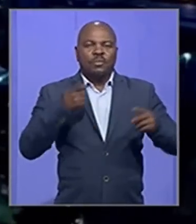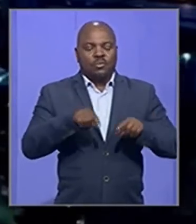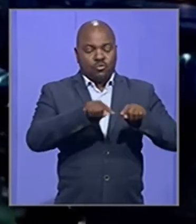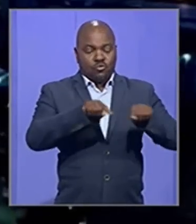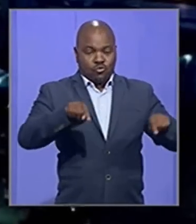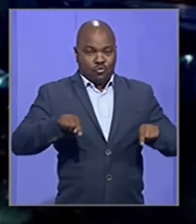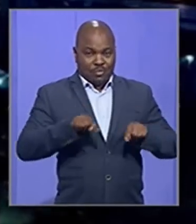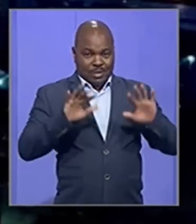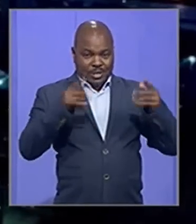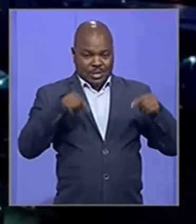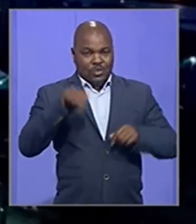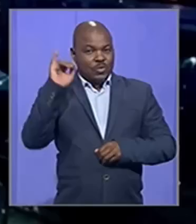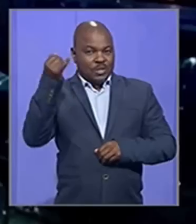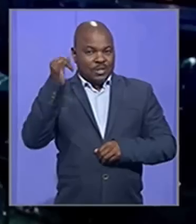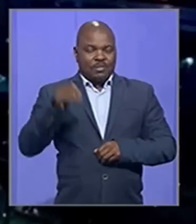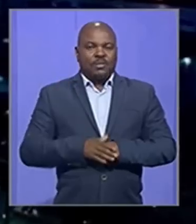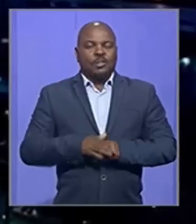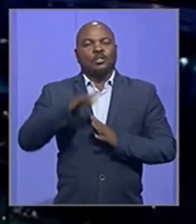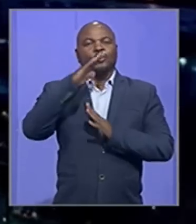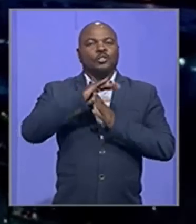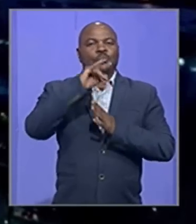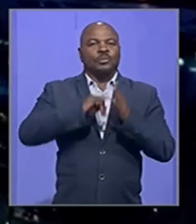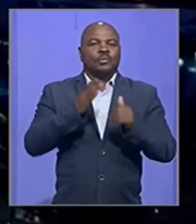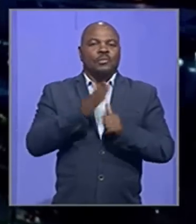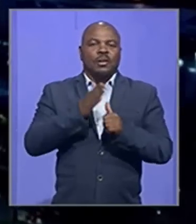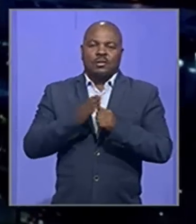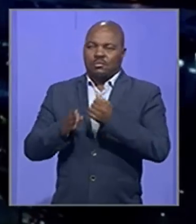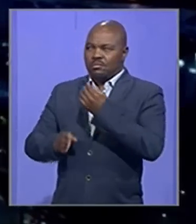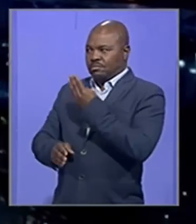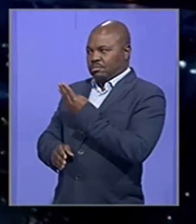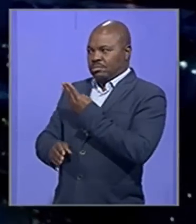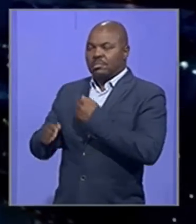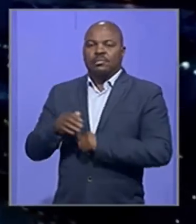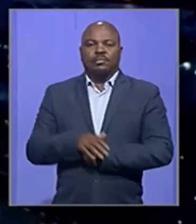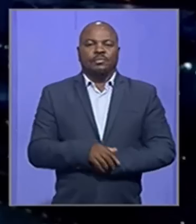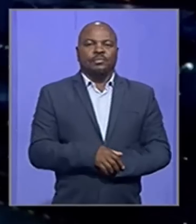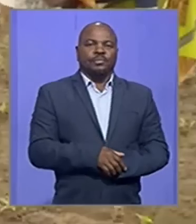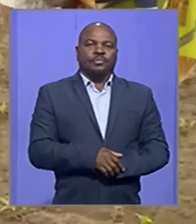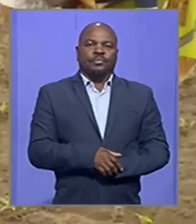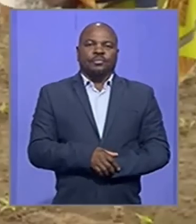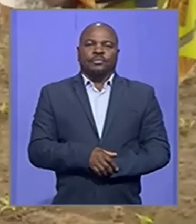10 Auckland Park. Re thoma pele ka tšeo di tantšego šedi.